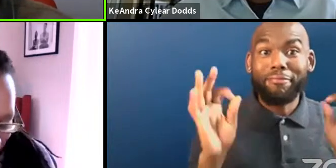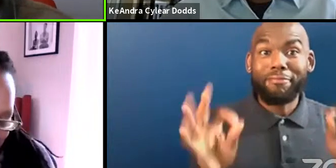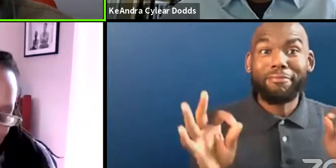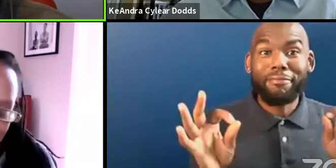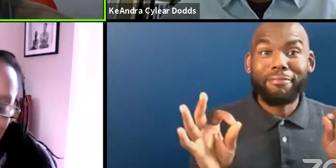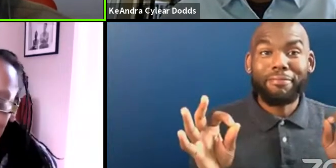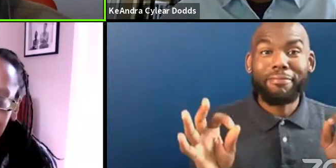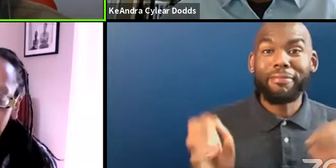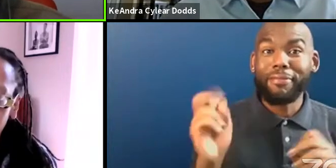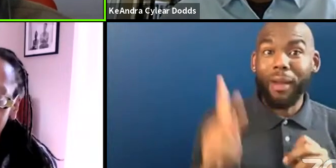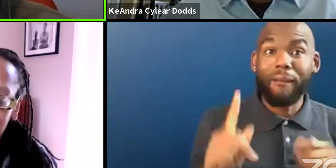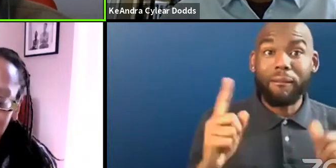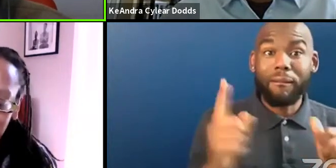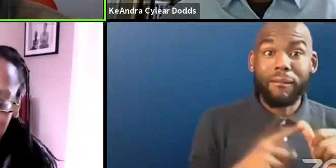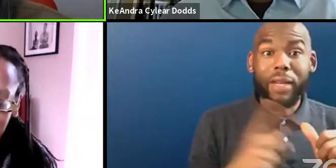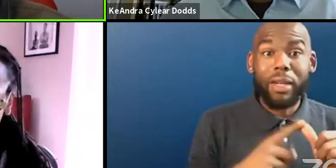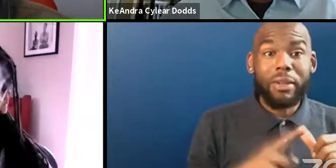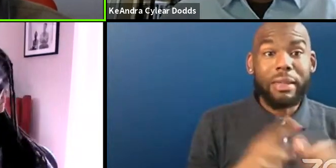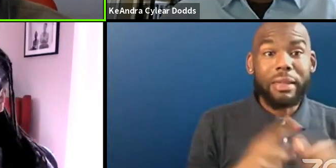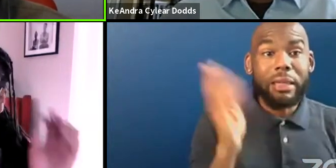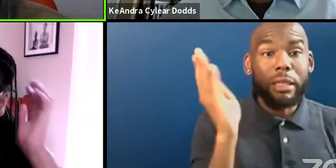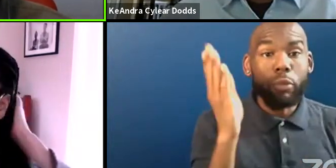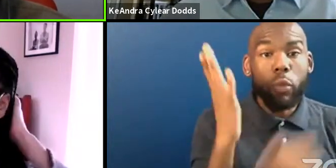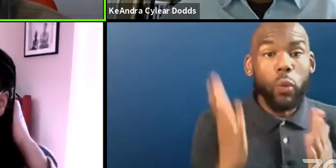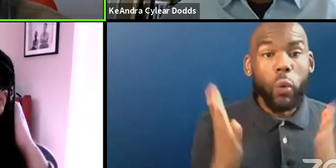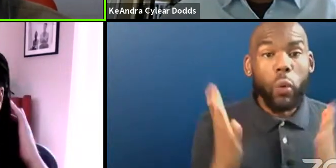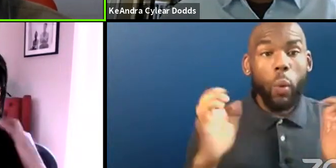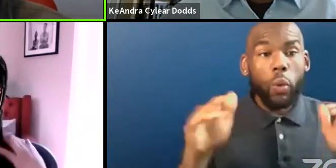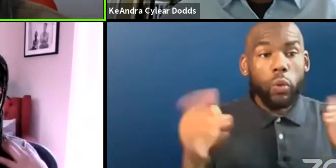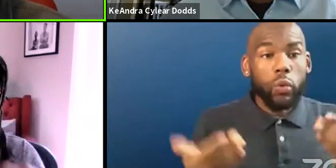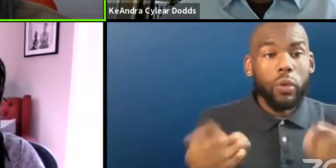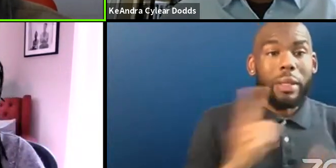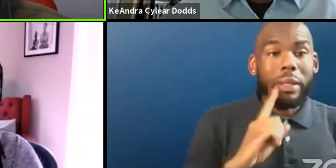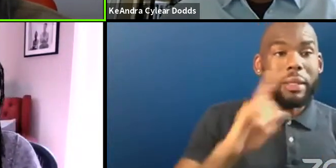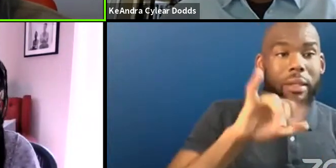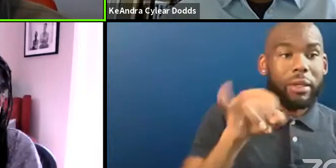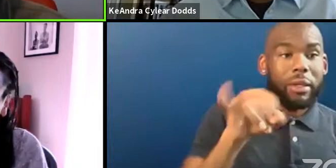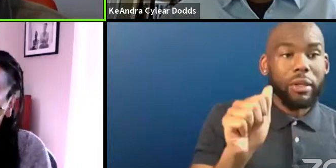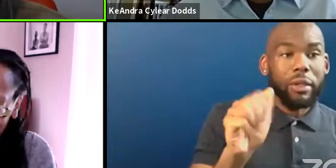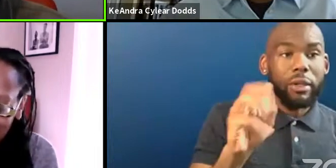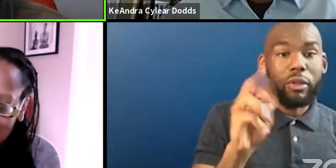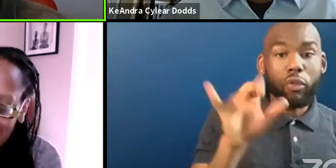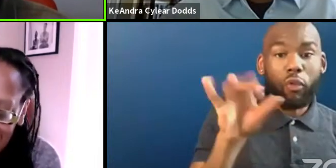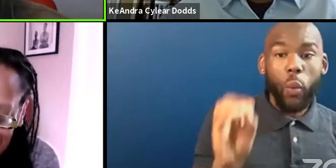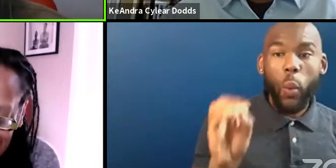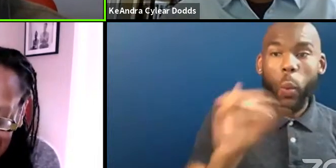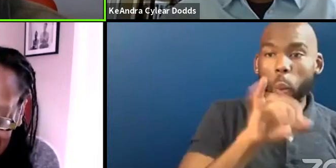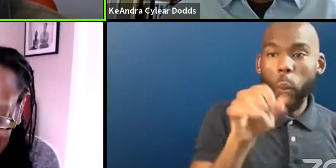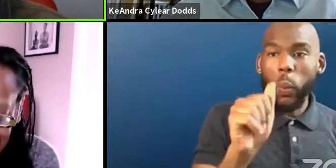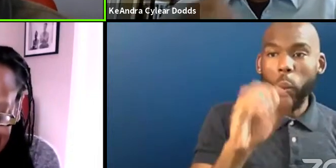So first speaker I'd like to introduce is Jamario Jackson. Jamario.